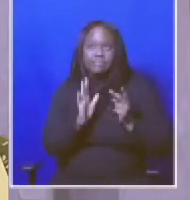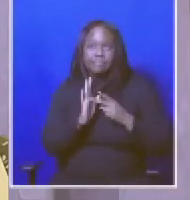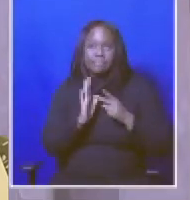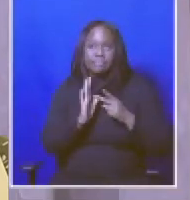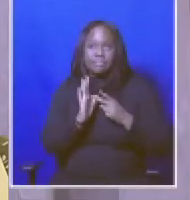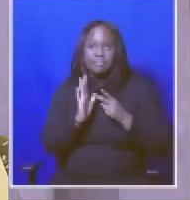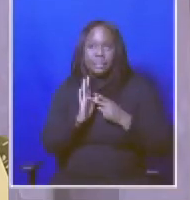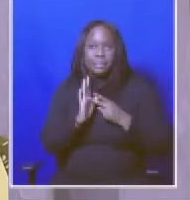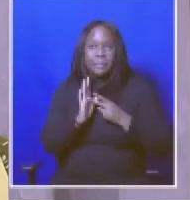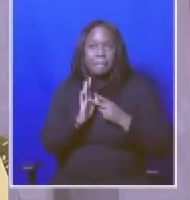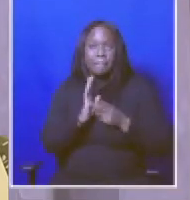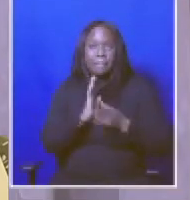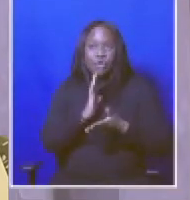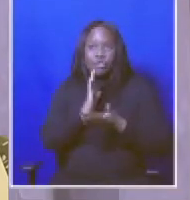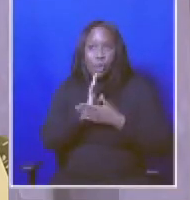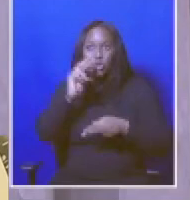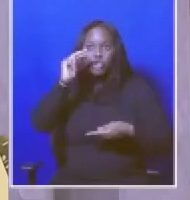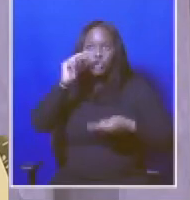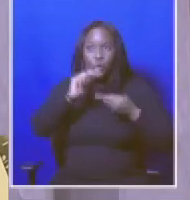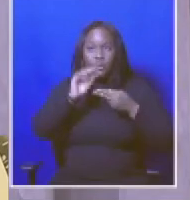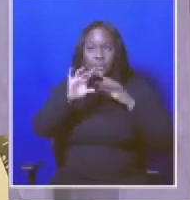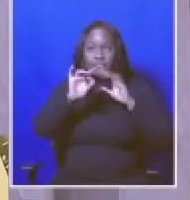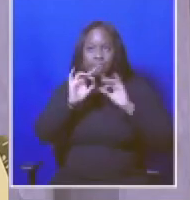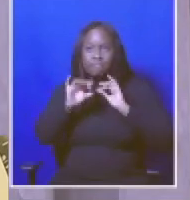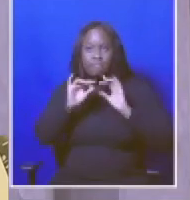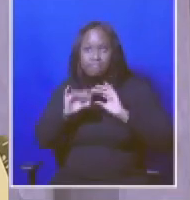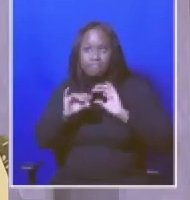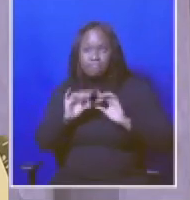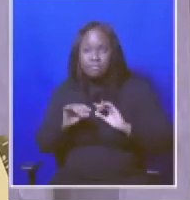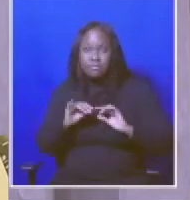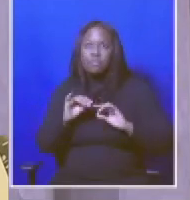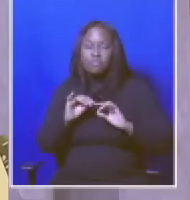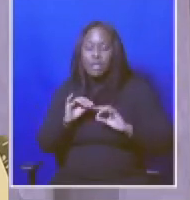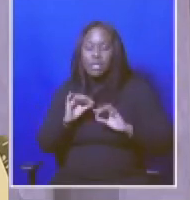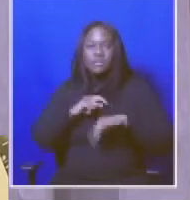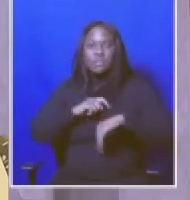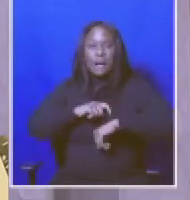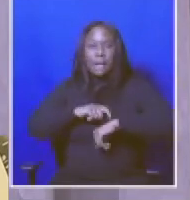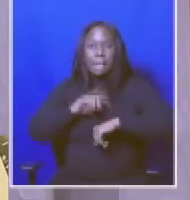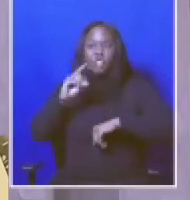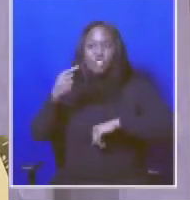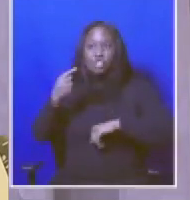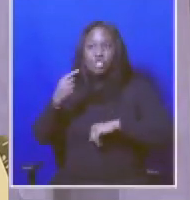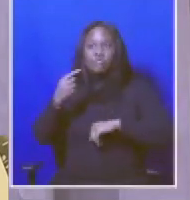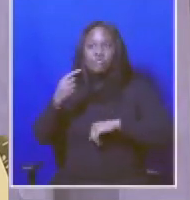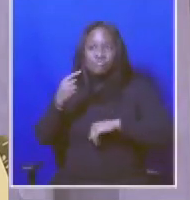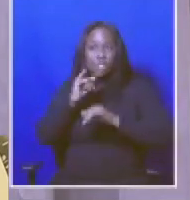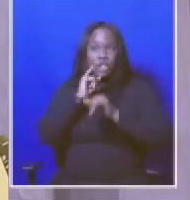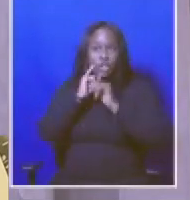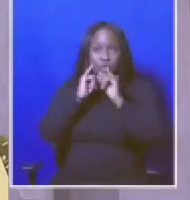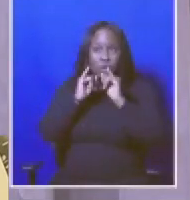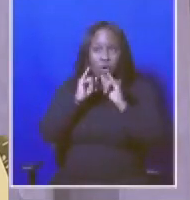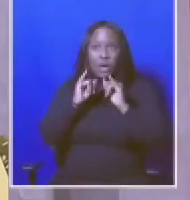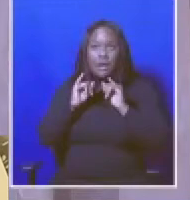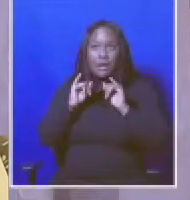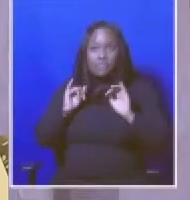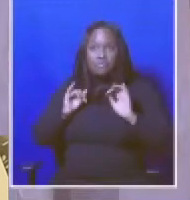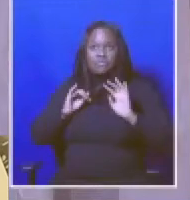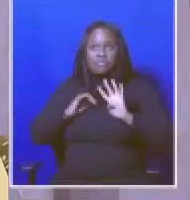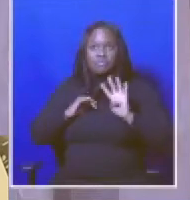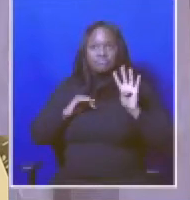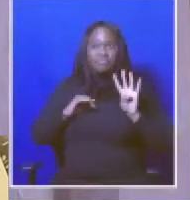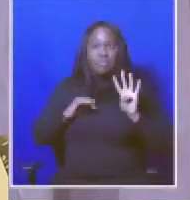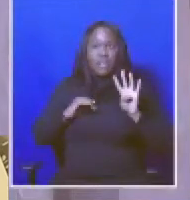proper shortlisting. And when the DG is interviewed, the minister sits with three other